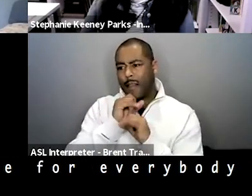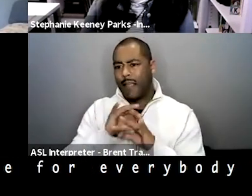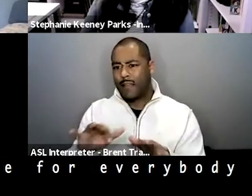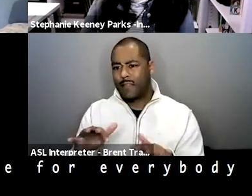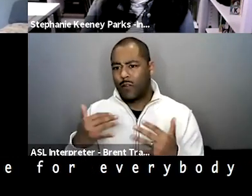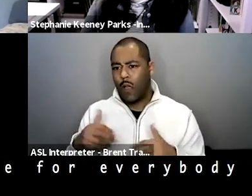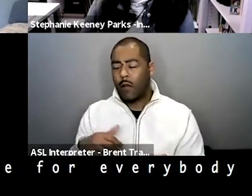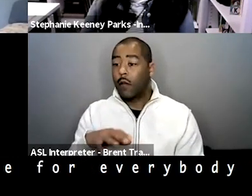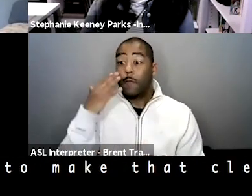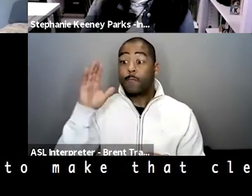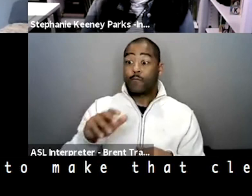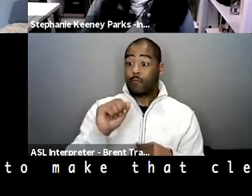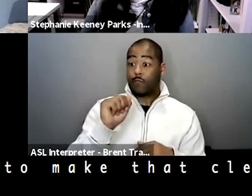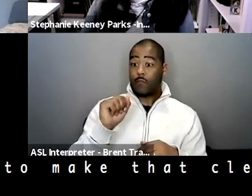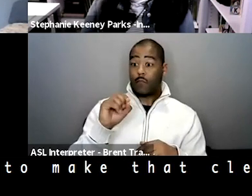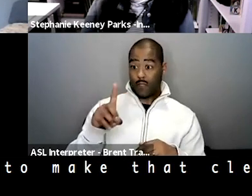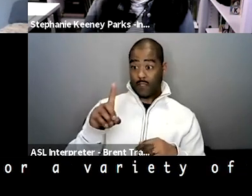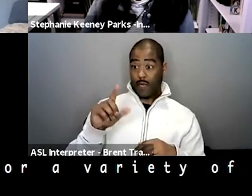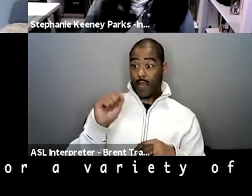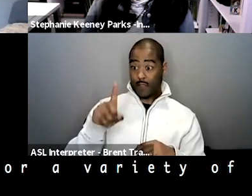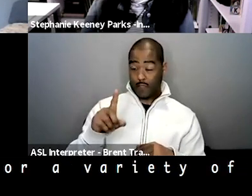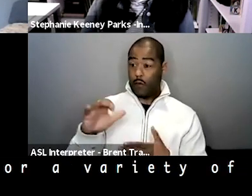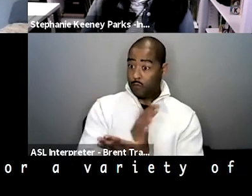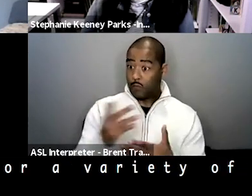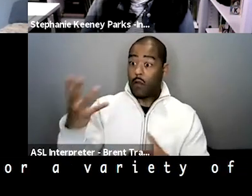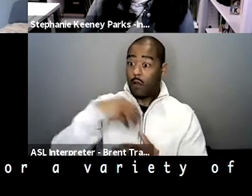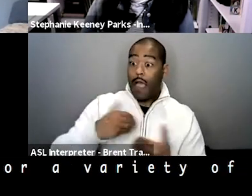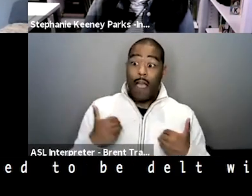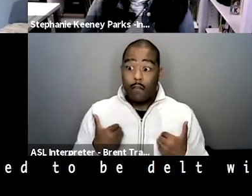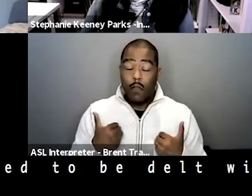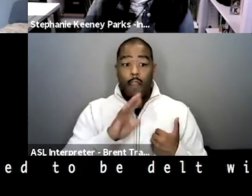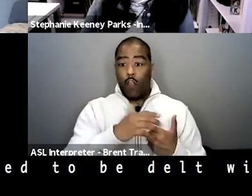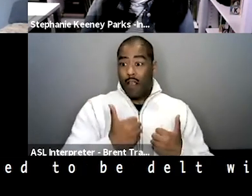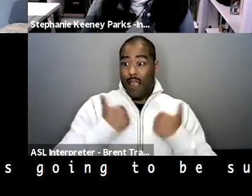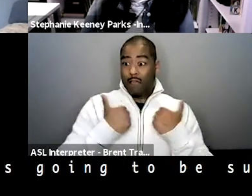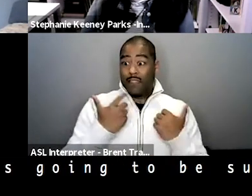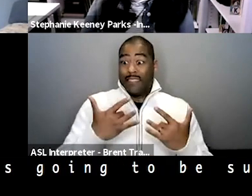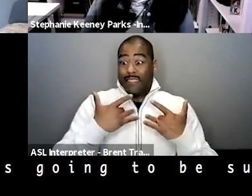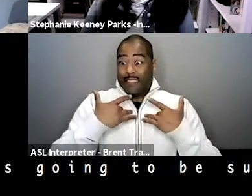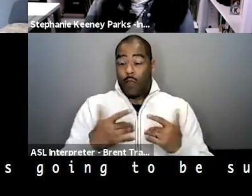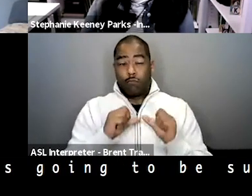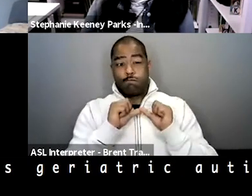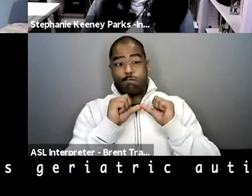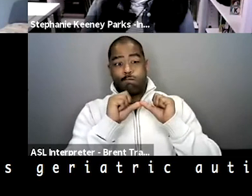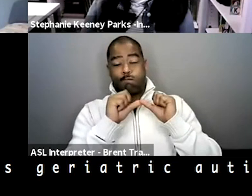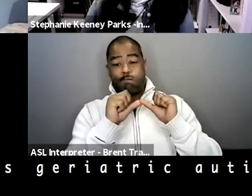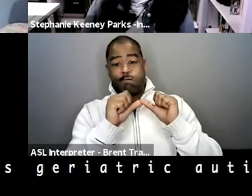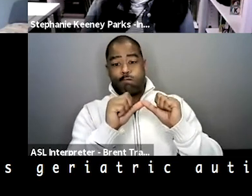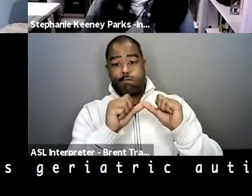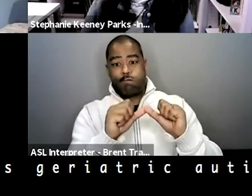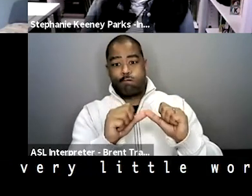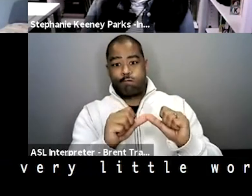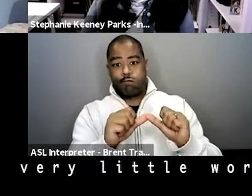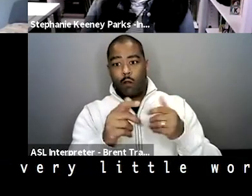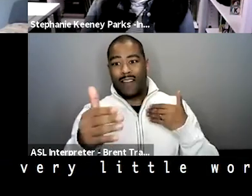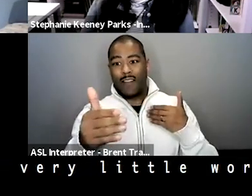same as for everybody else. I just wanna make that clear right away for a variety of reasons that need to be dealt with. But there is gonna be such a thing as geriatric